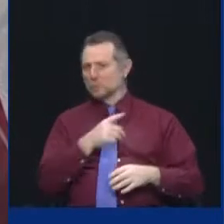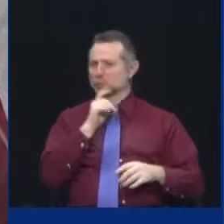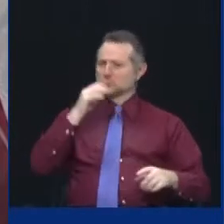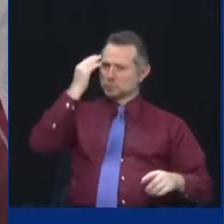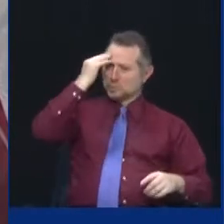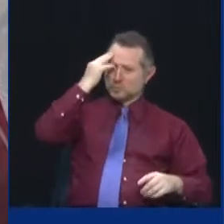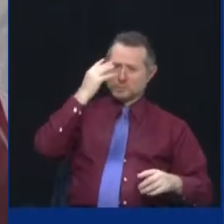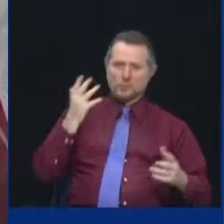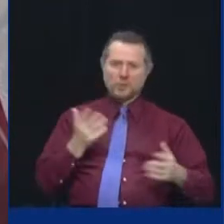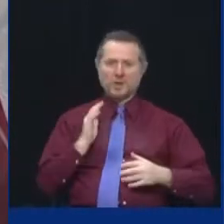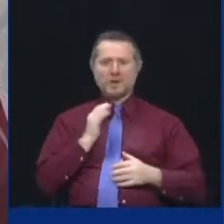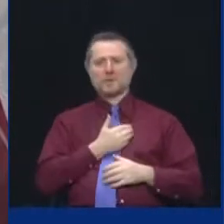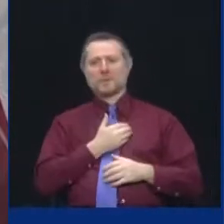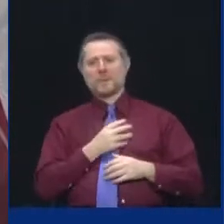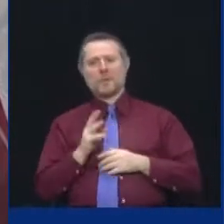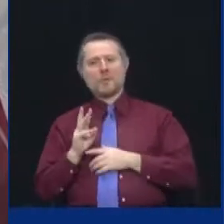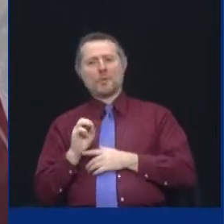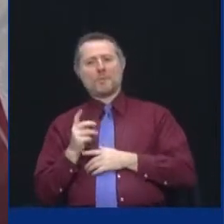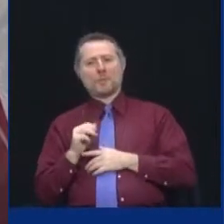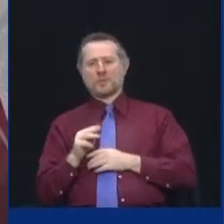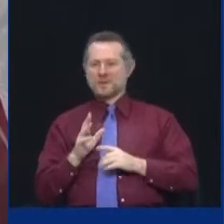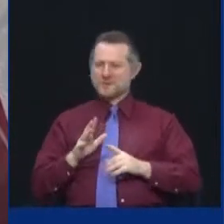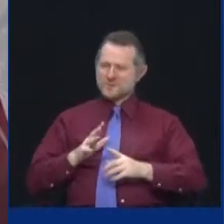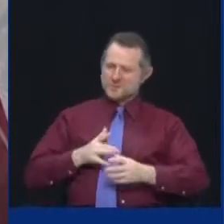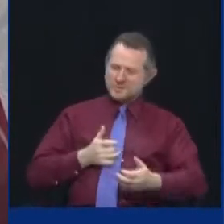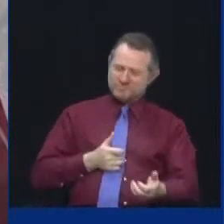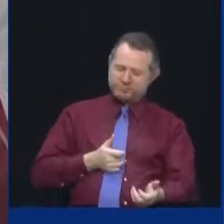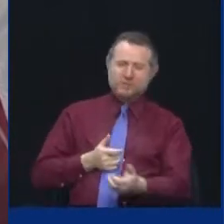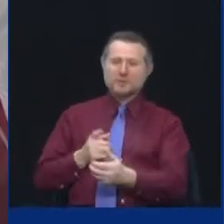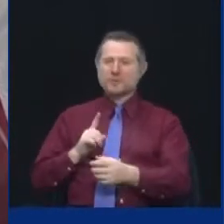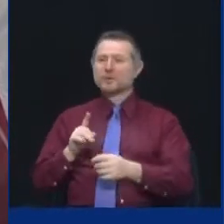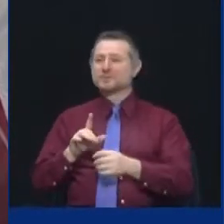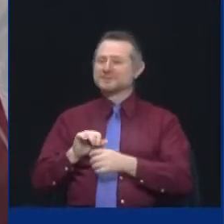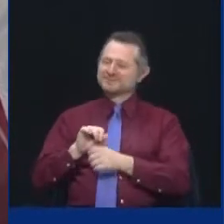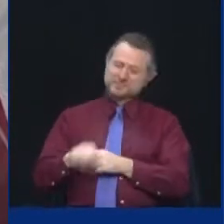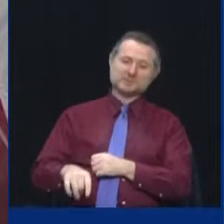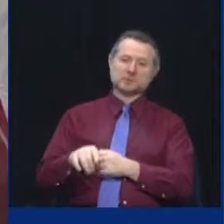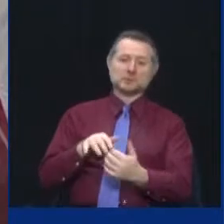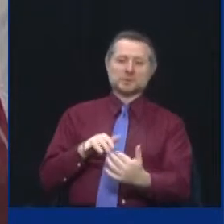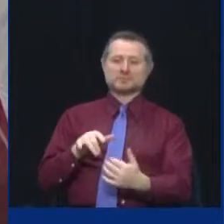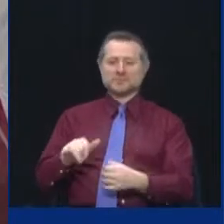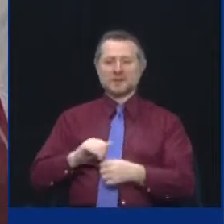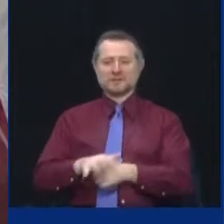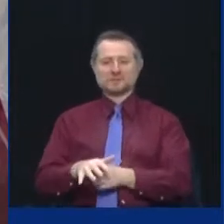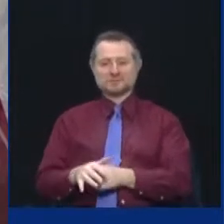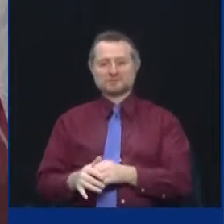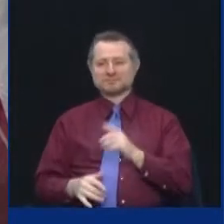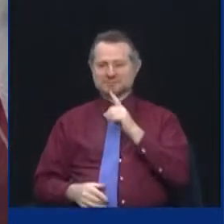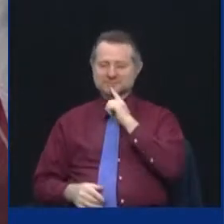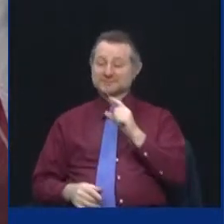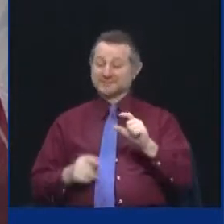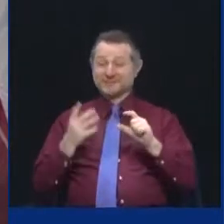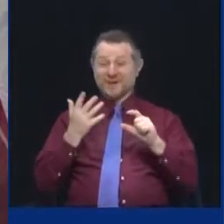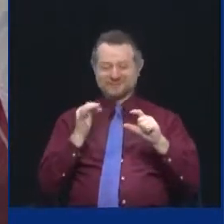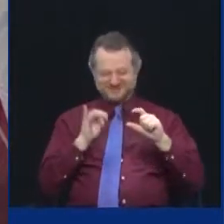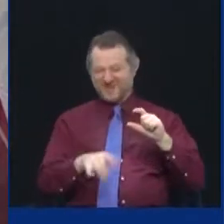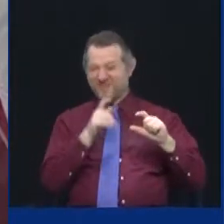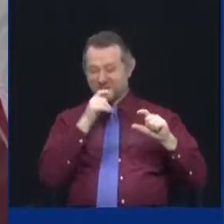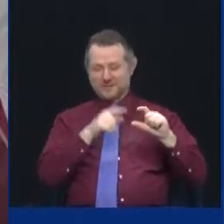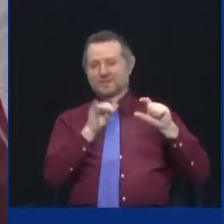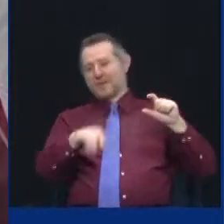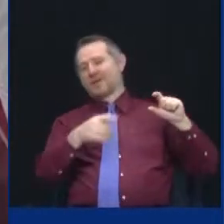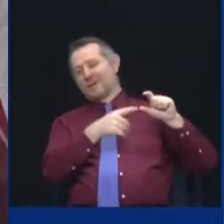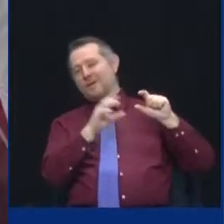is the weapon that will end the war on COVID. But the vaccine means very little if we are not